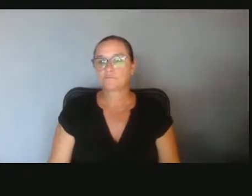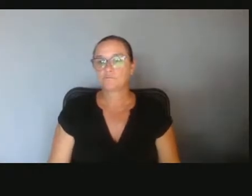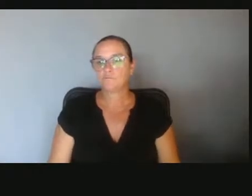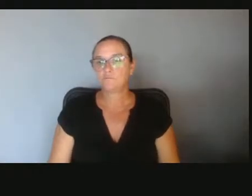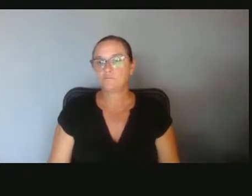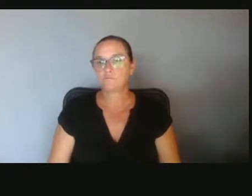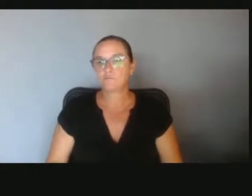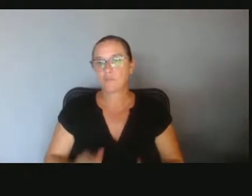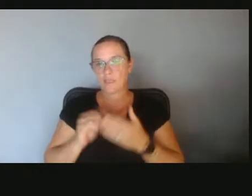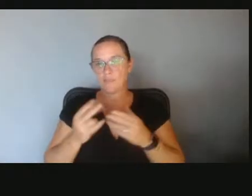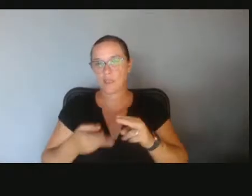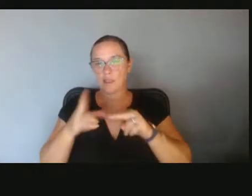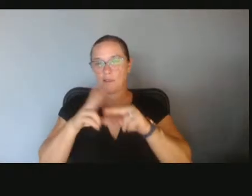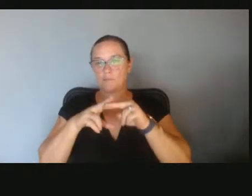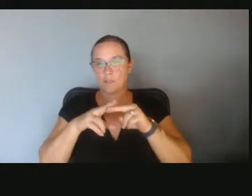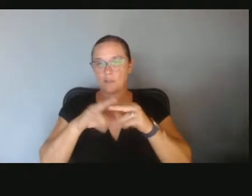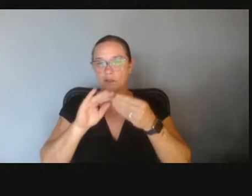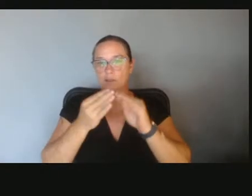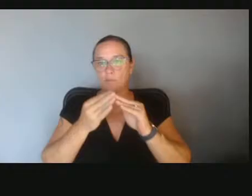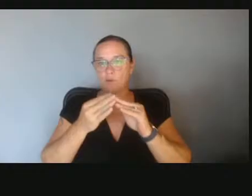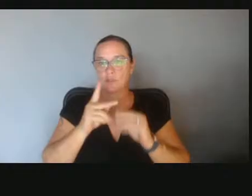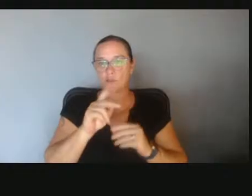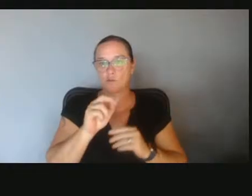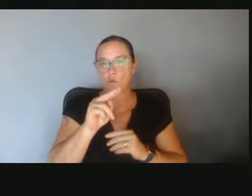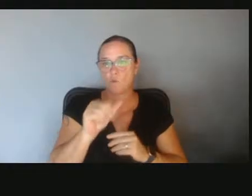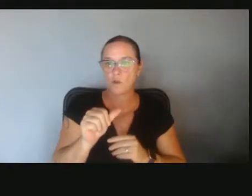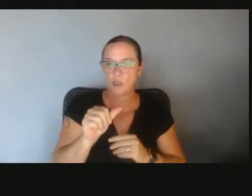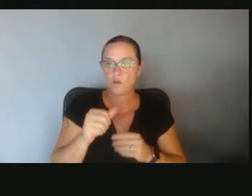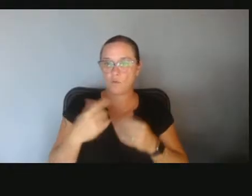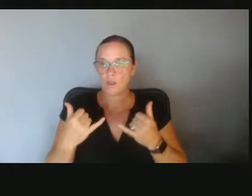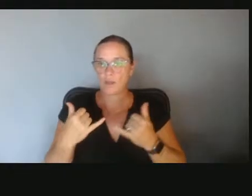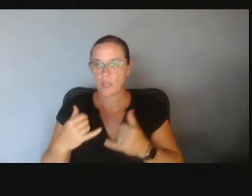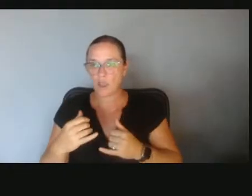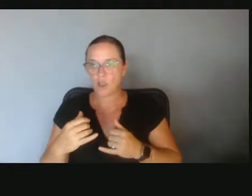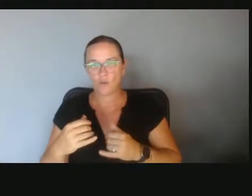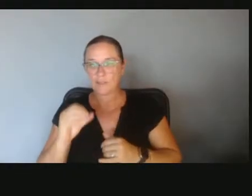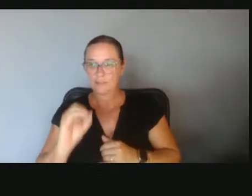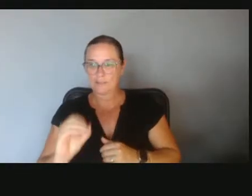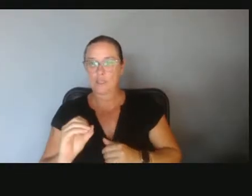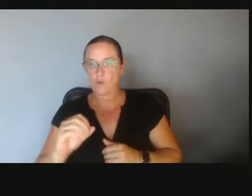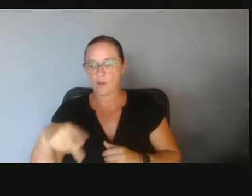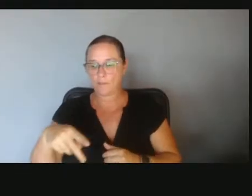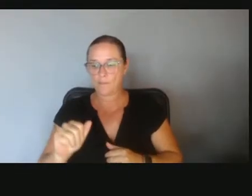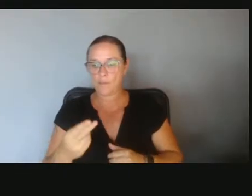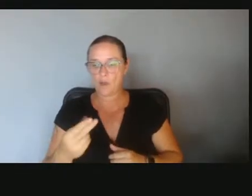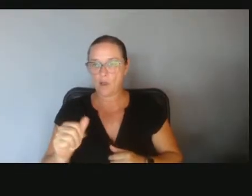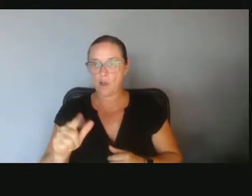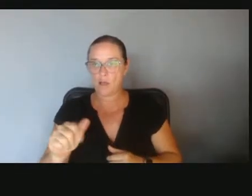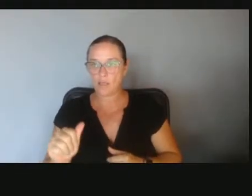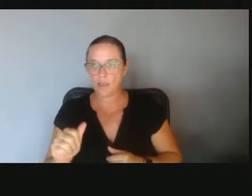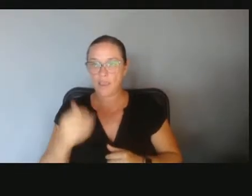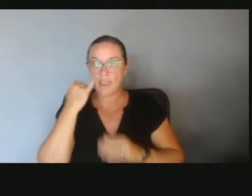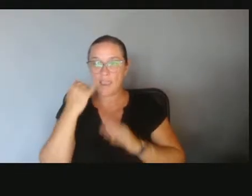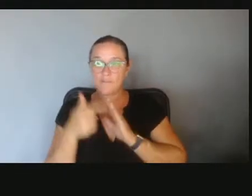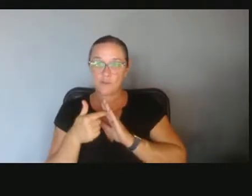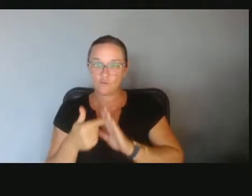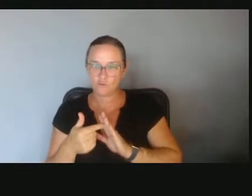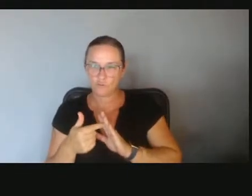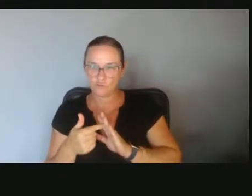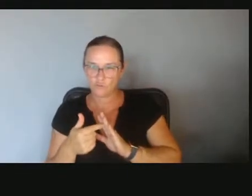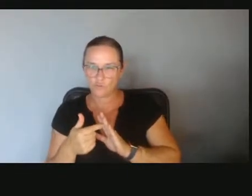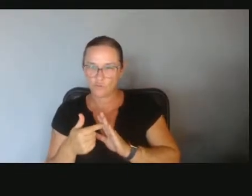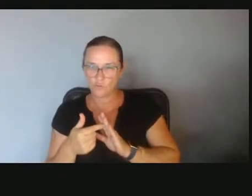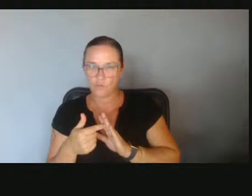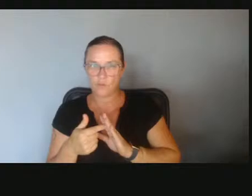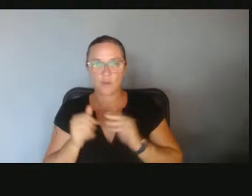elevated values here on the Kona coast. Right now we're showing 0 on Pahala, but if I were to click on that value there, we